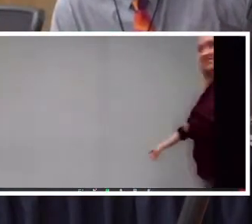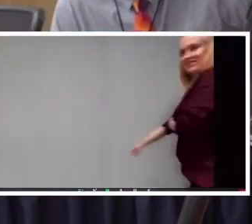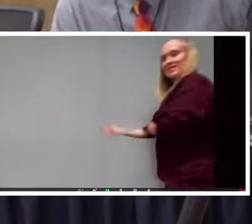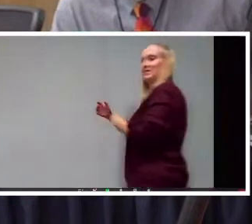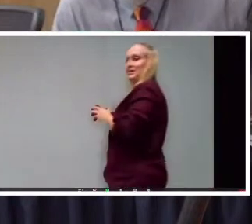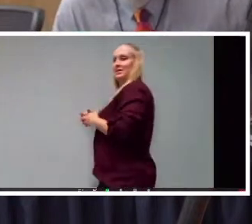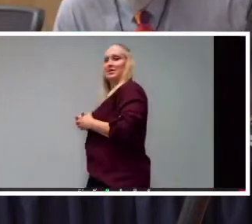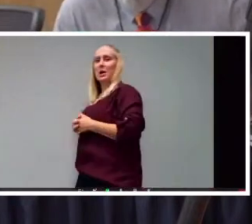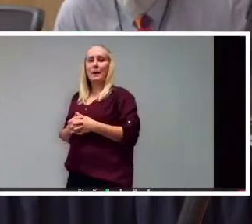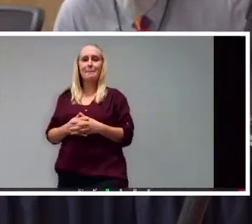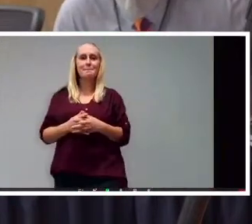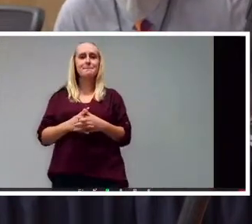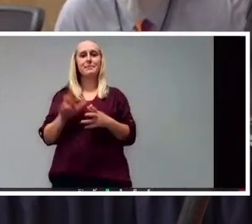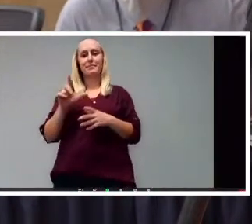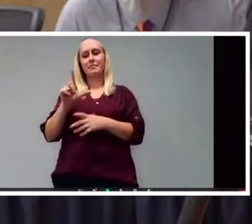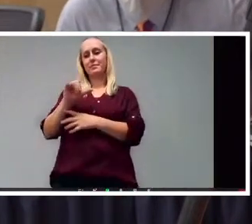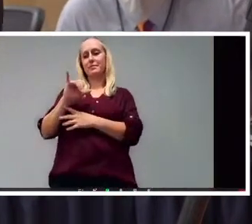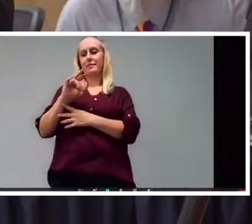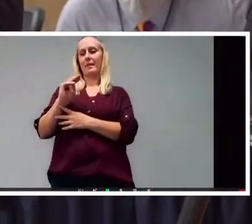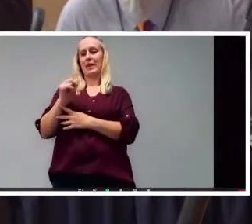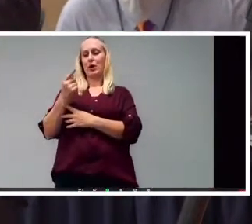Lynn Green